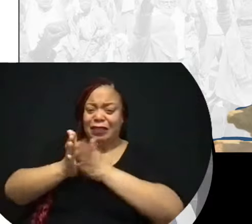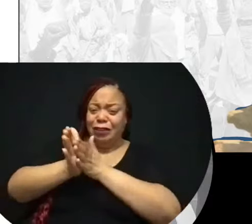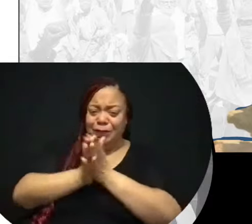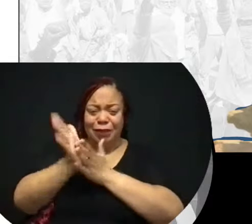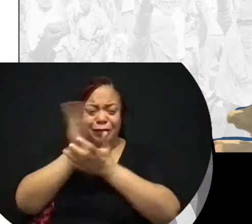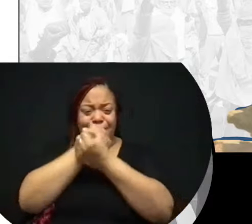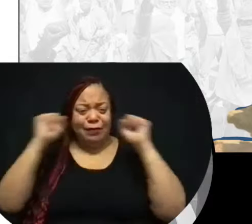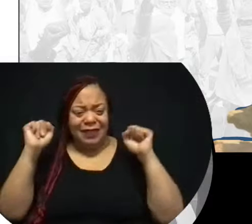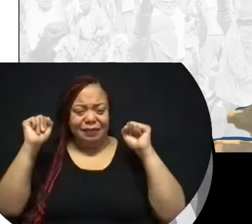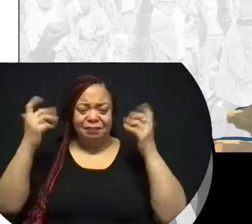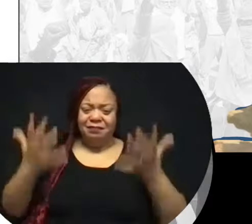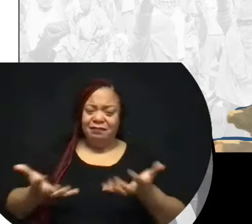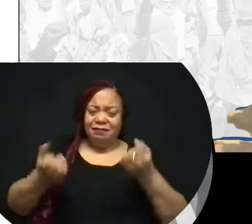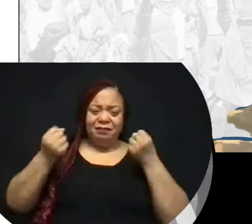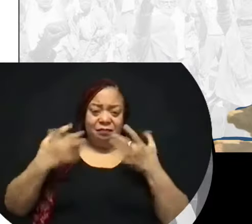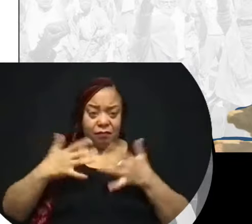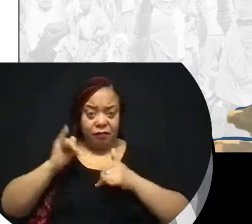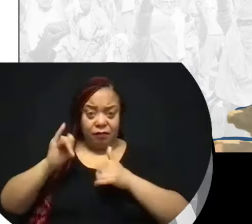colonialism.